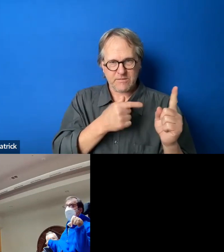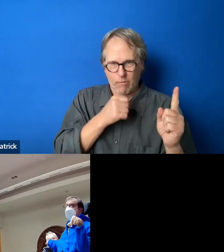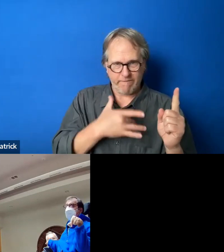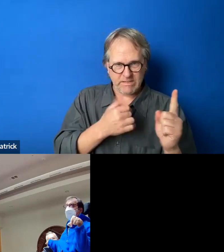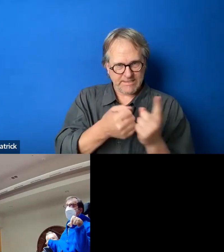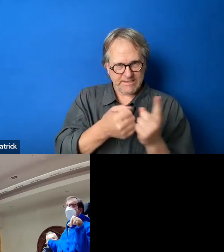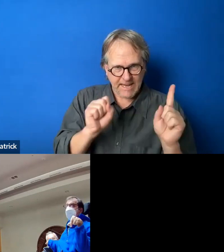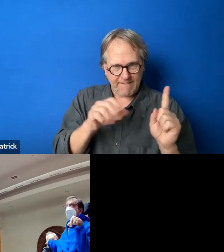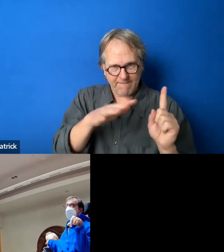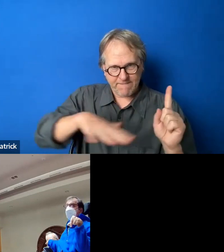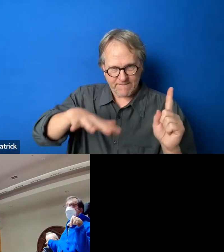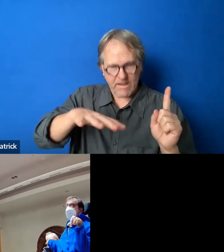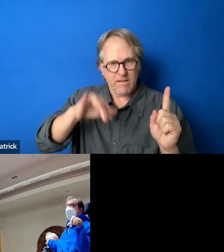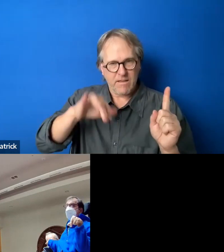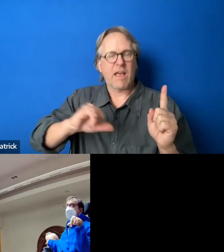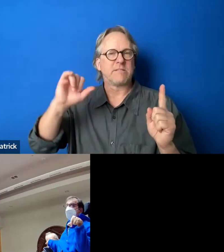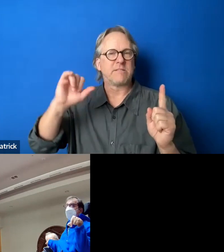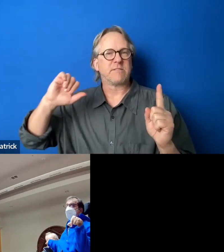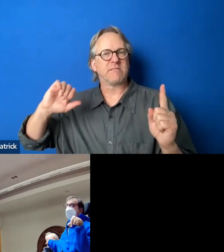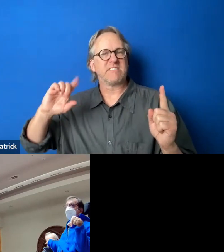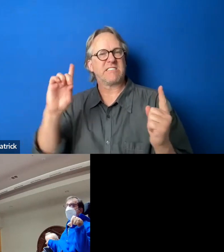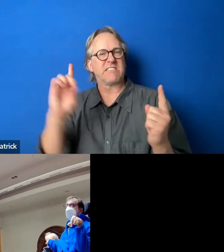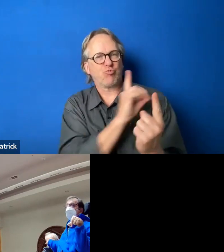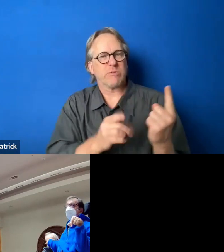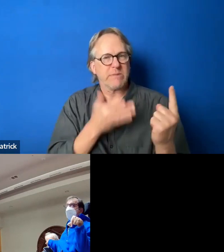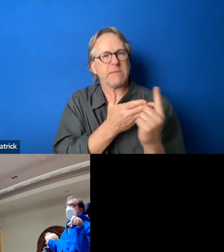that's discrimination.